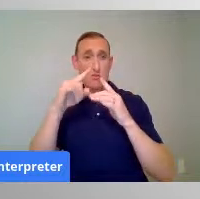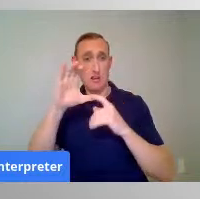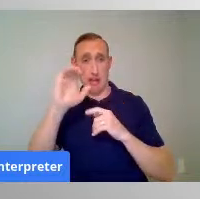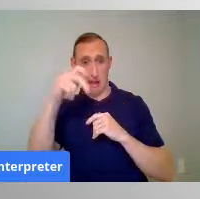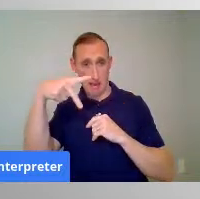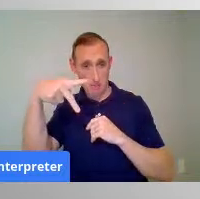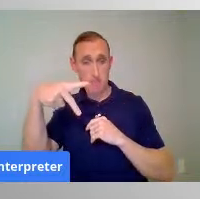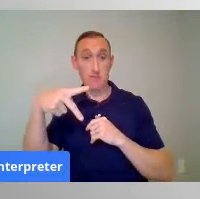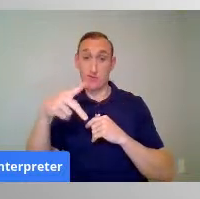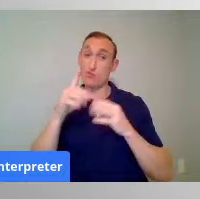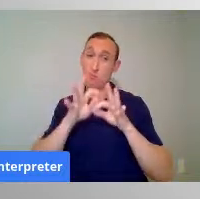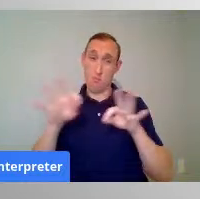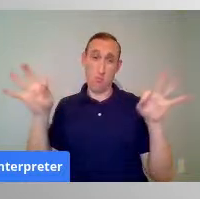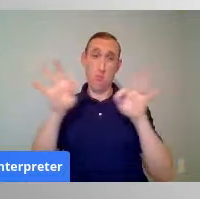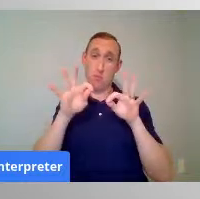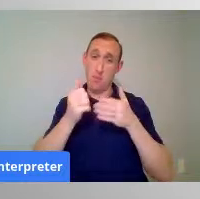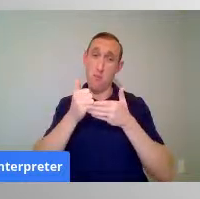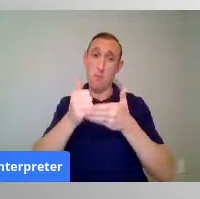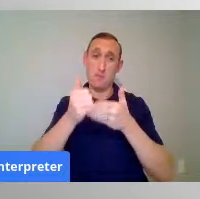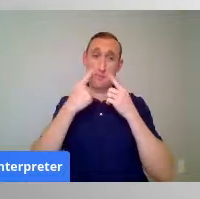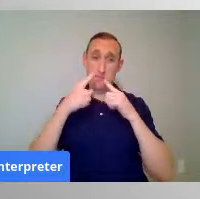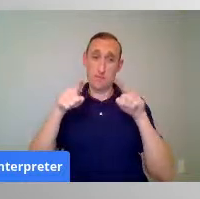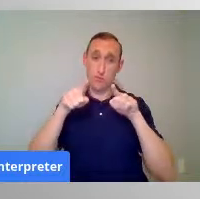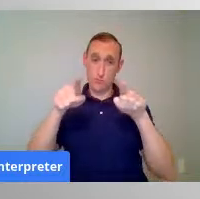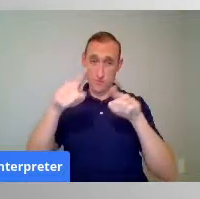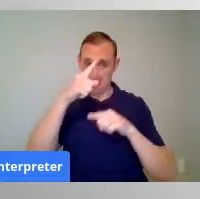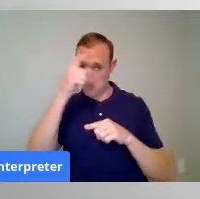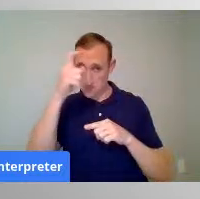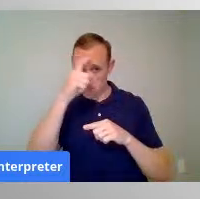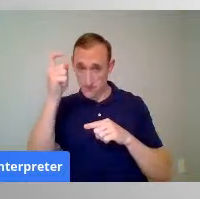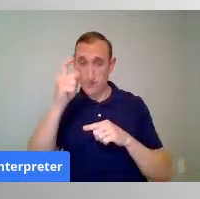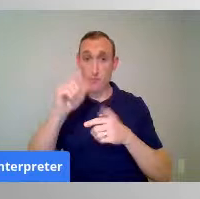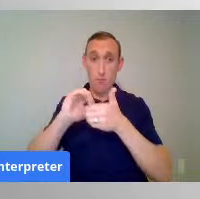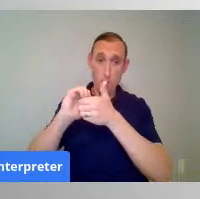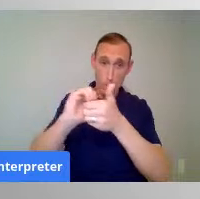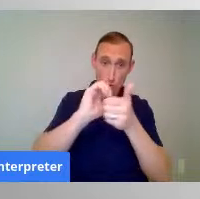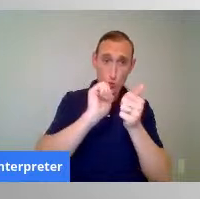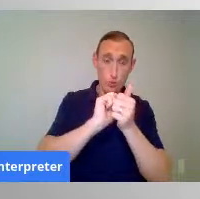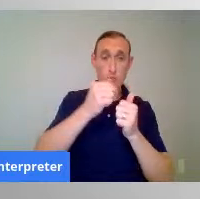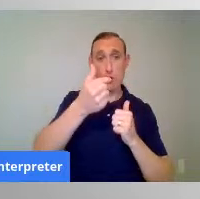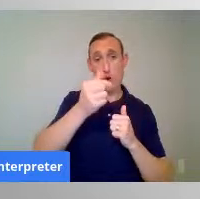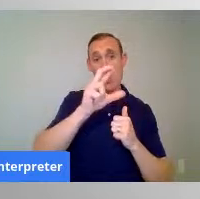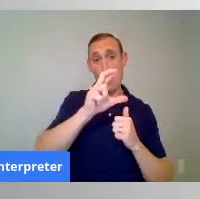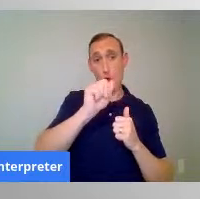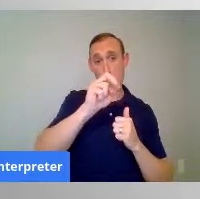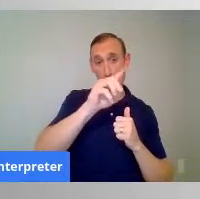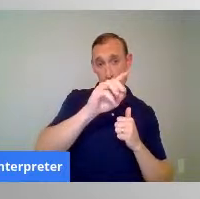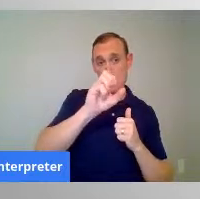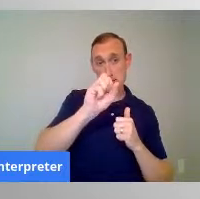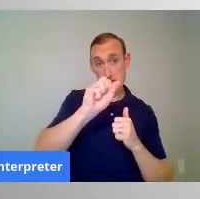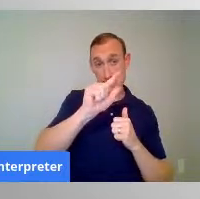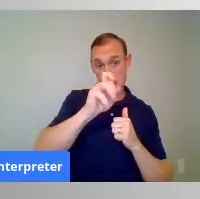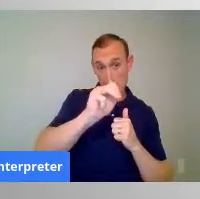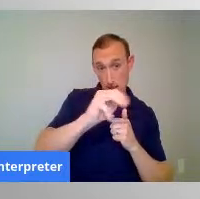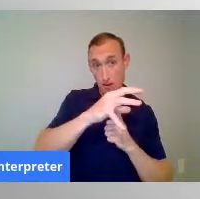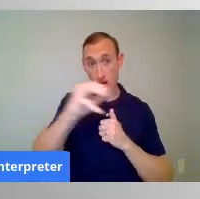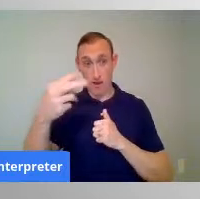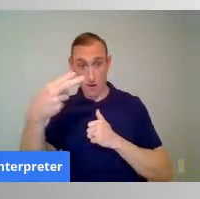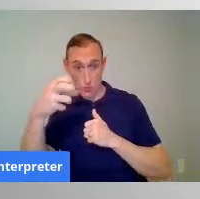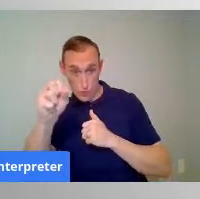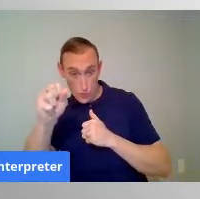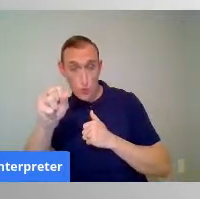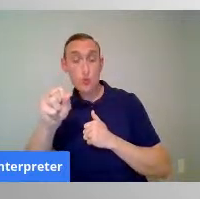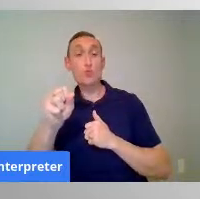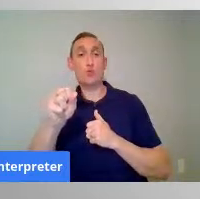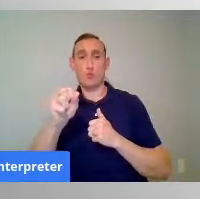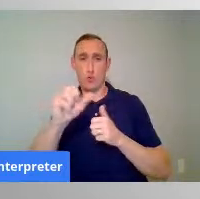summer. I've also mentioned that partnership with the high school and Grand Slam. We also are able to, whenever we're trying to